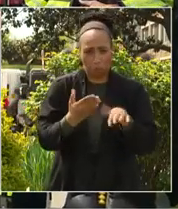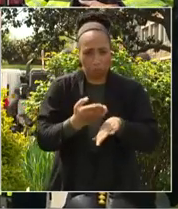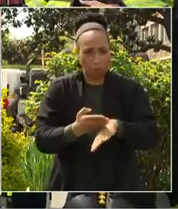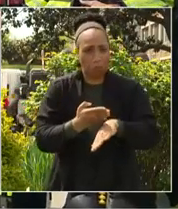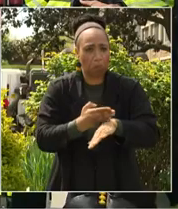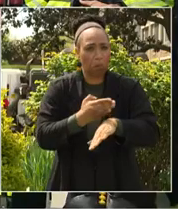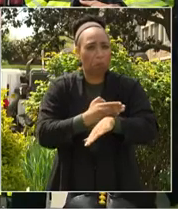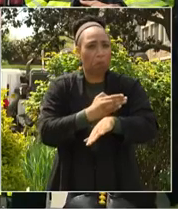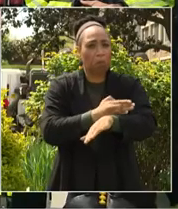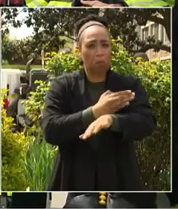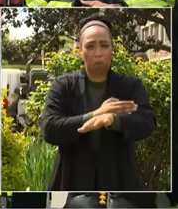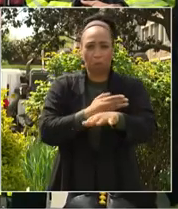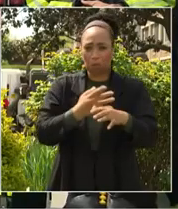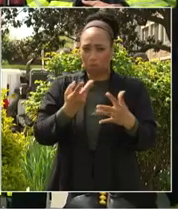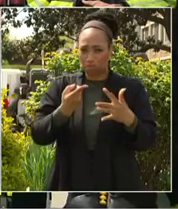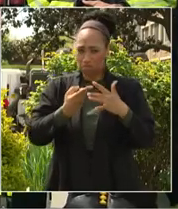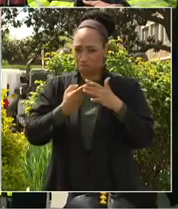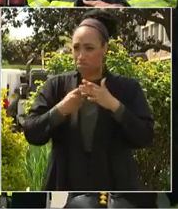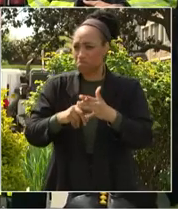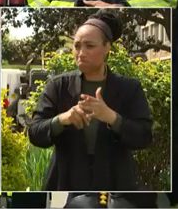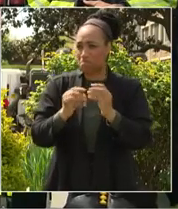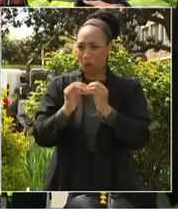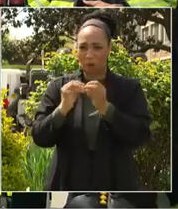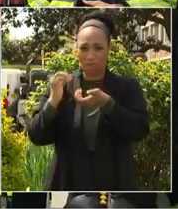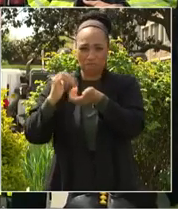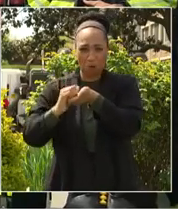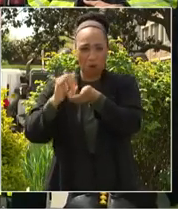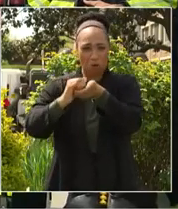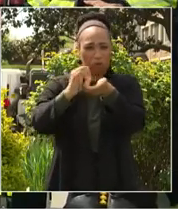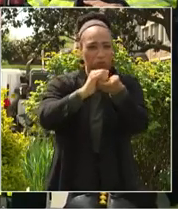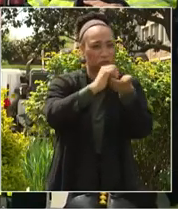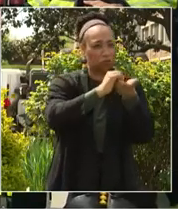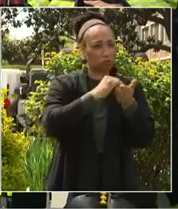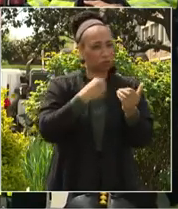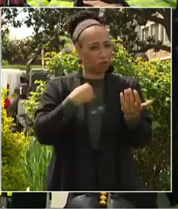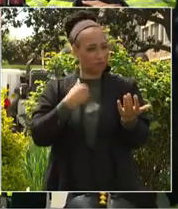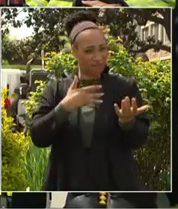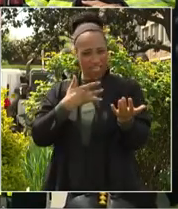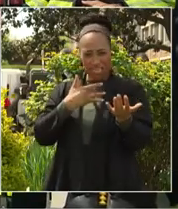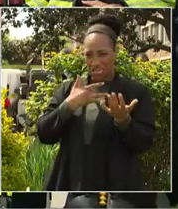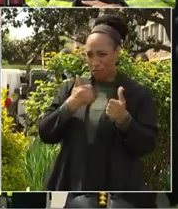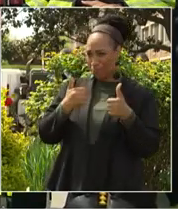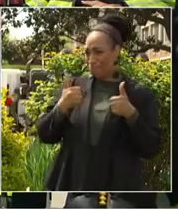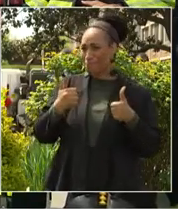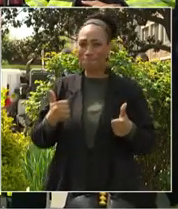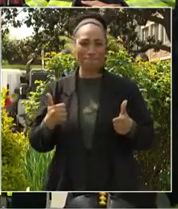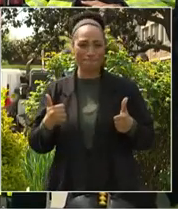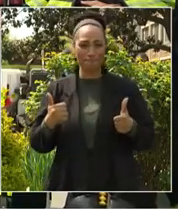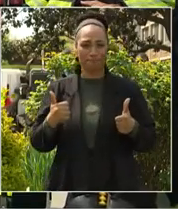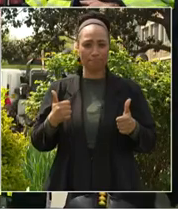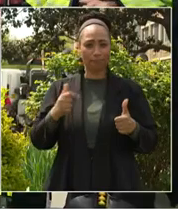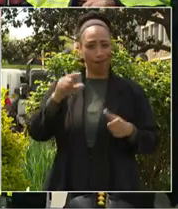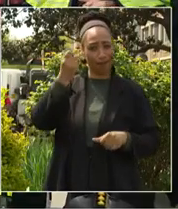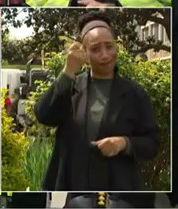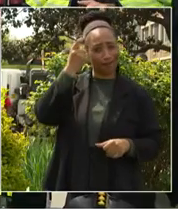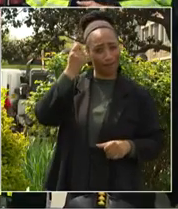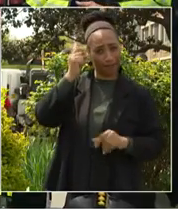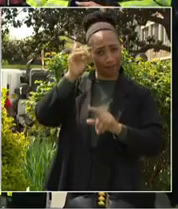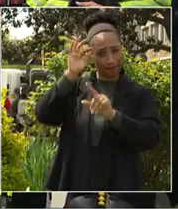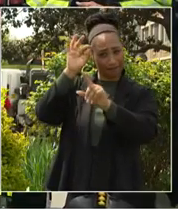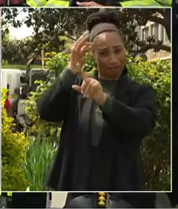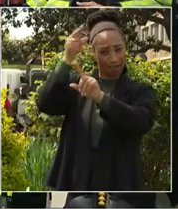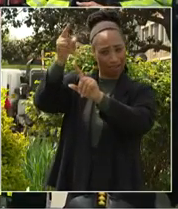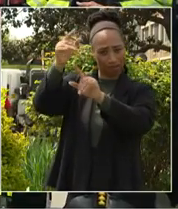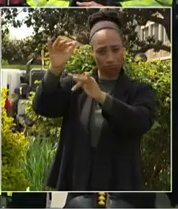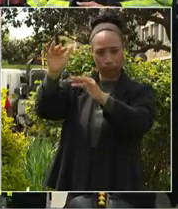intense partnerships with the federal government. At the same time, the federal government would be limiting us from using our